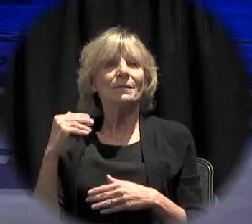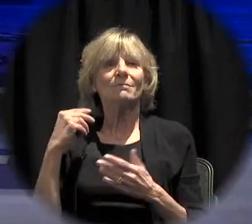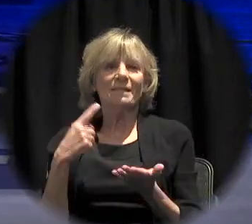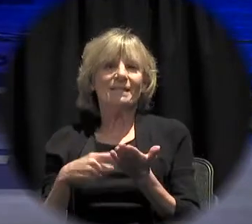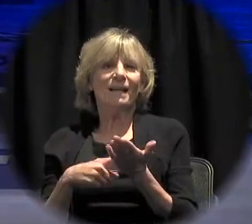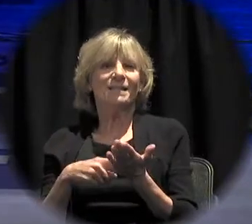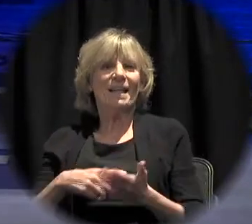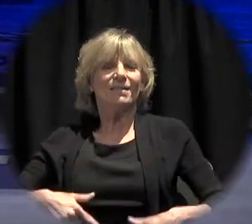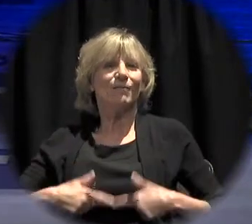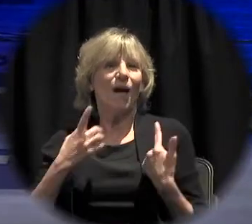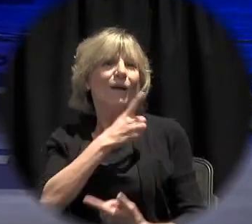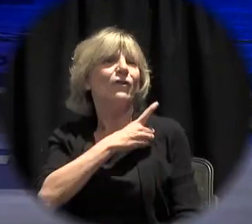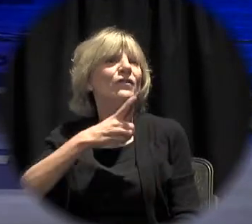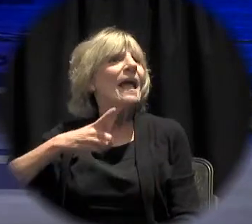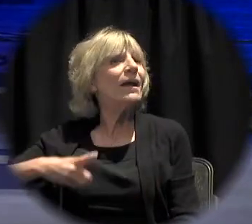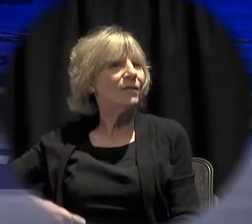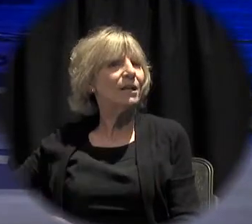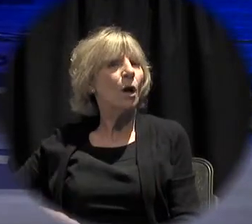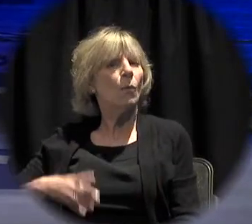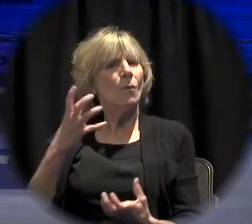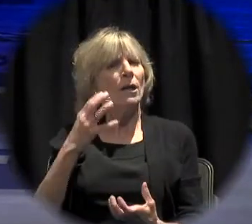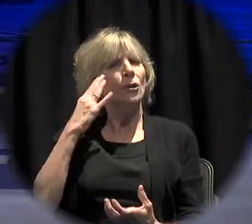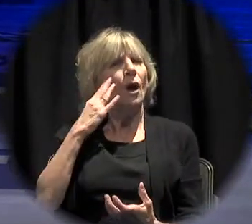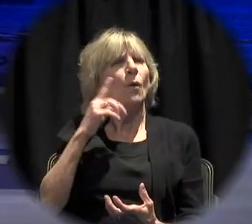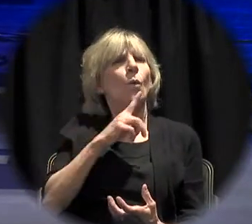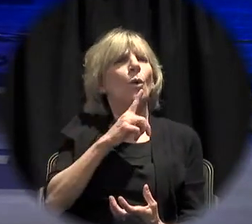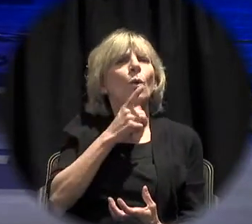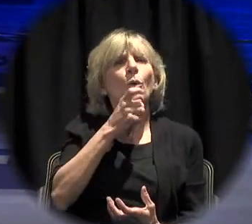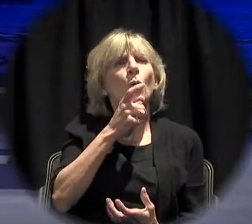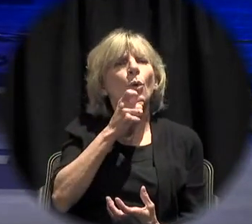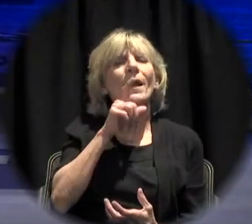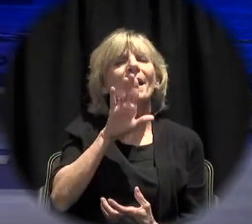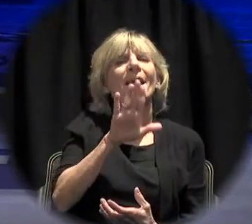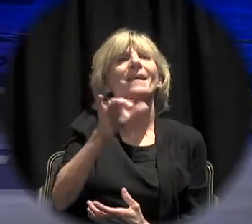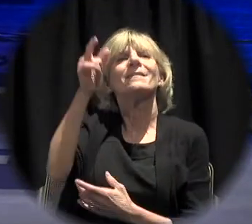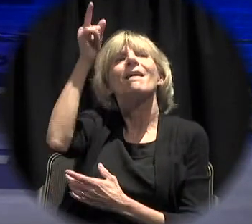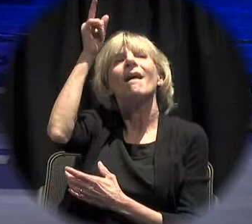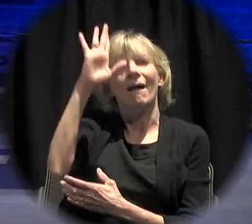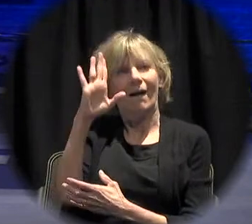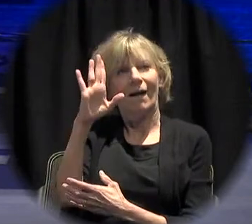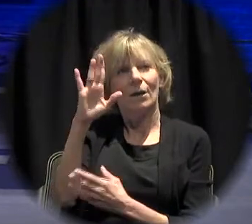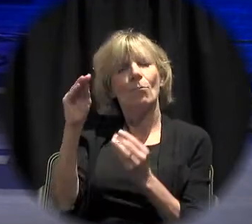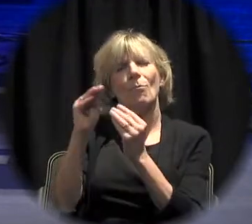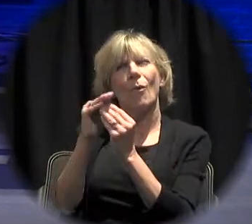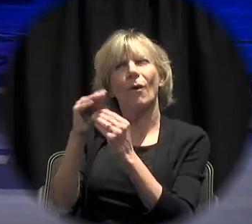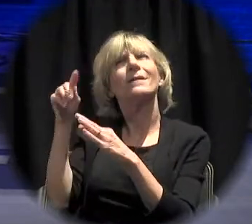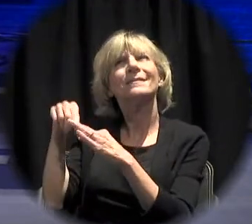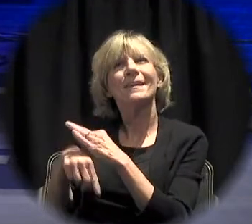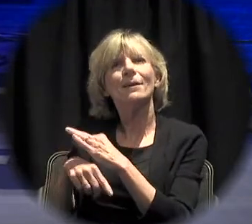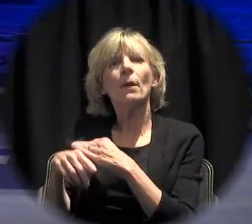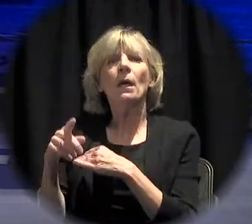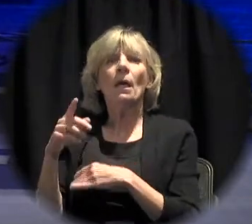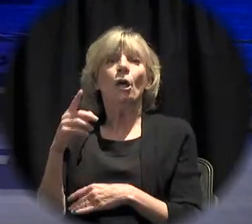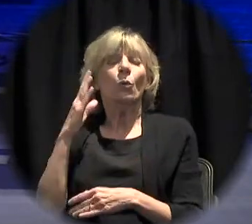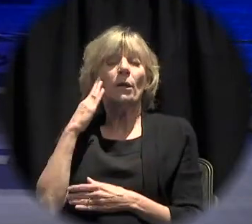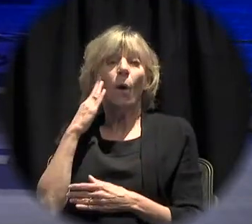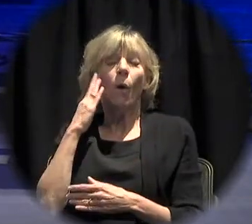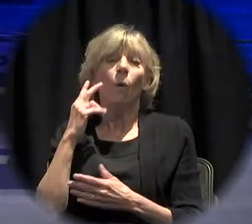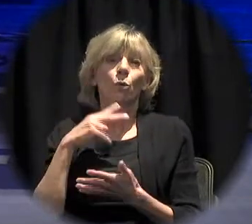really seeking to know better the God of David. For the last 2 weeks, we've looked at David's sin against